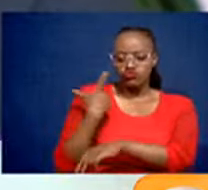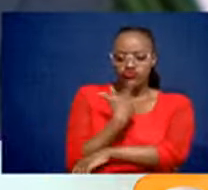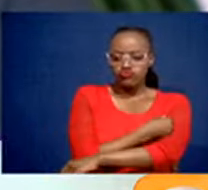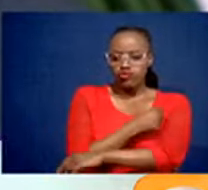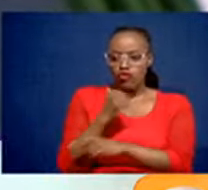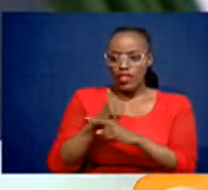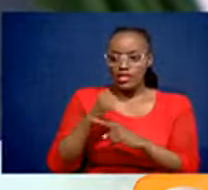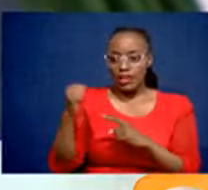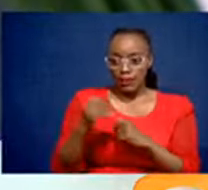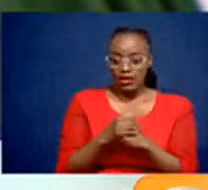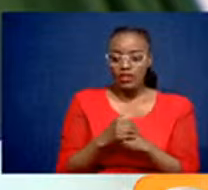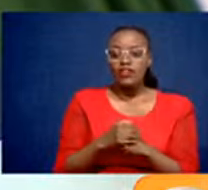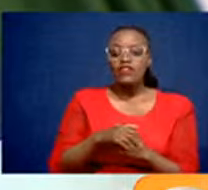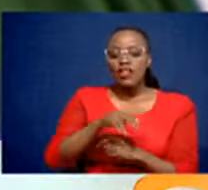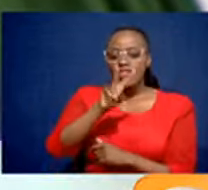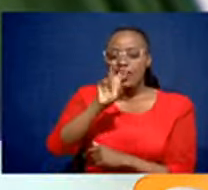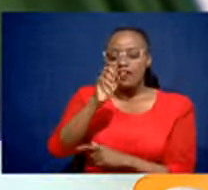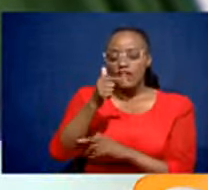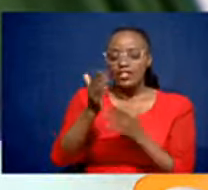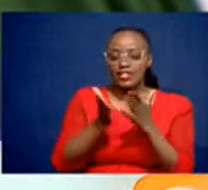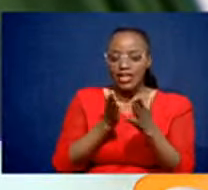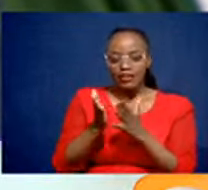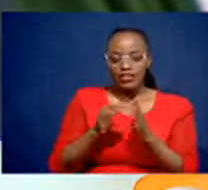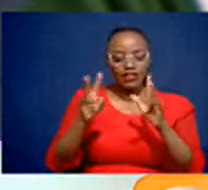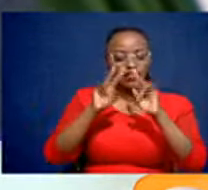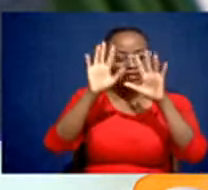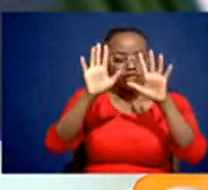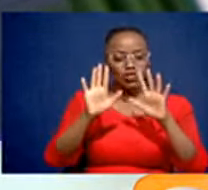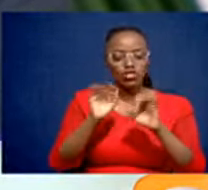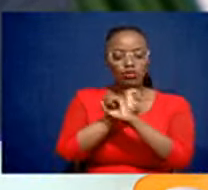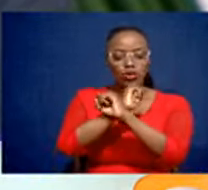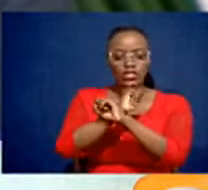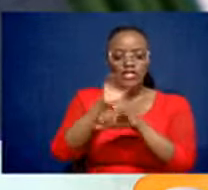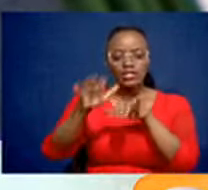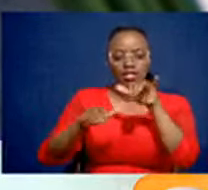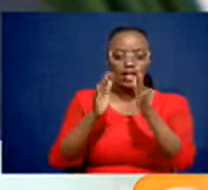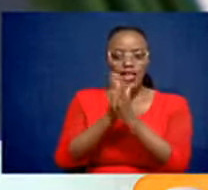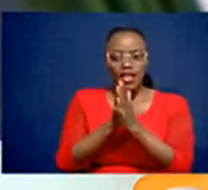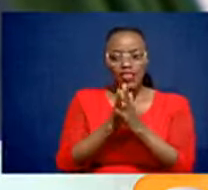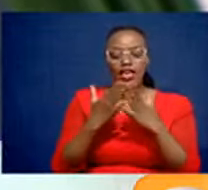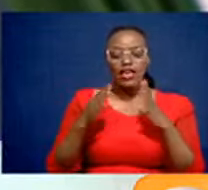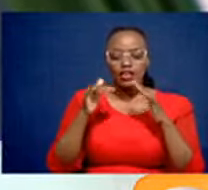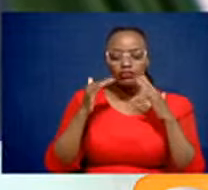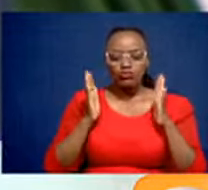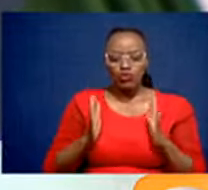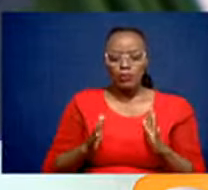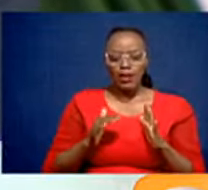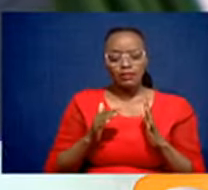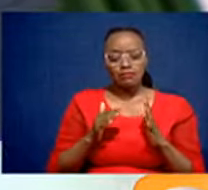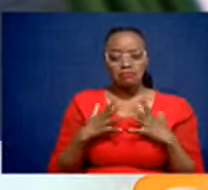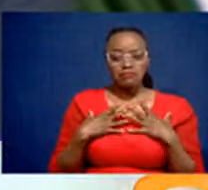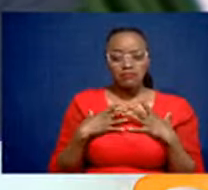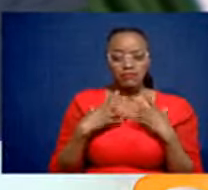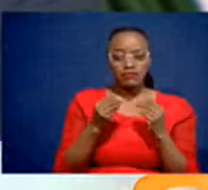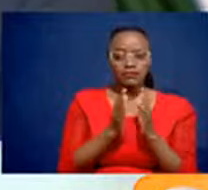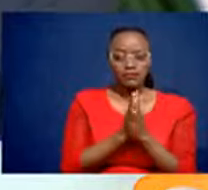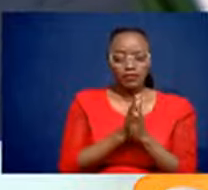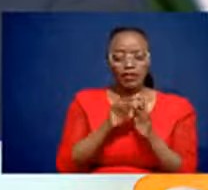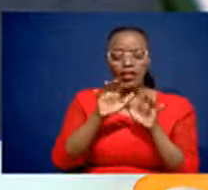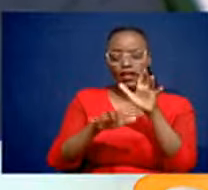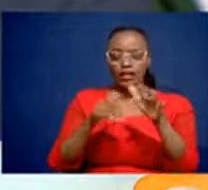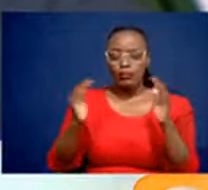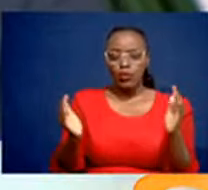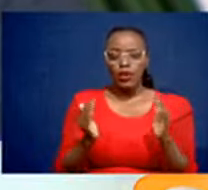Veterinary services are essential to safeguard animal and human health, improve animal welfare and